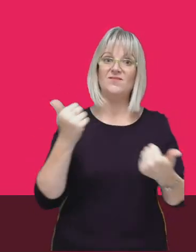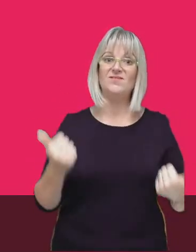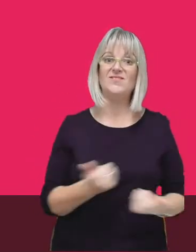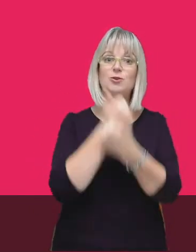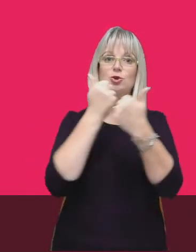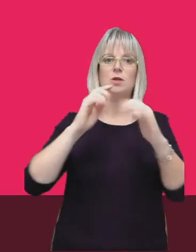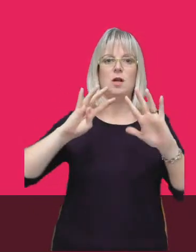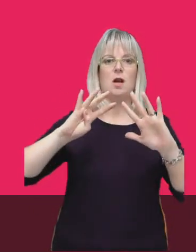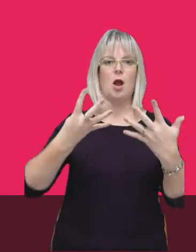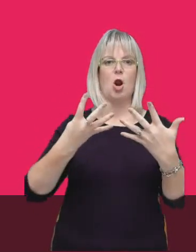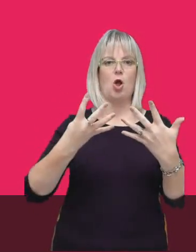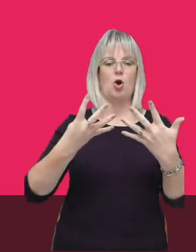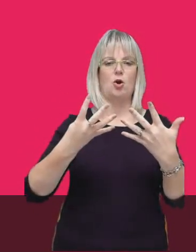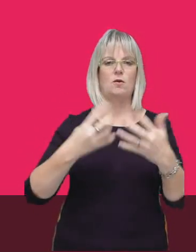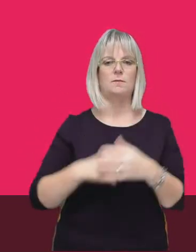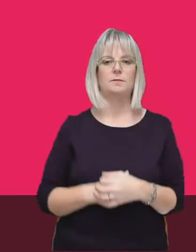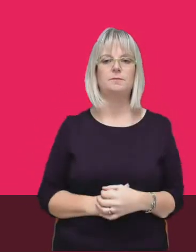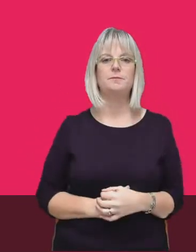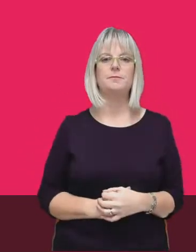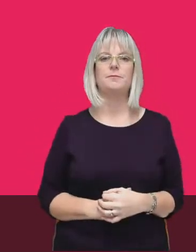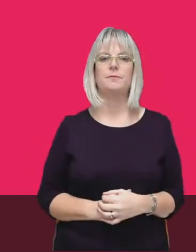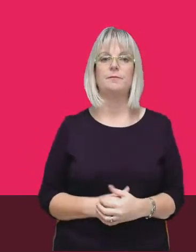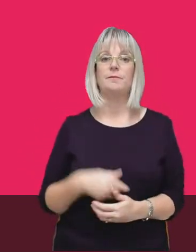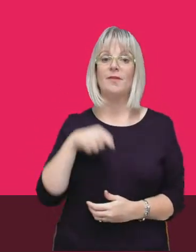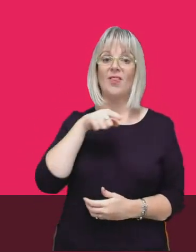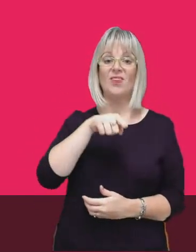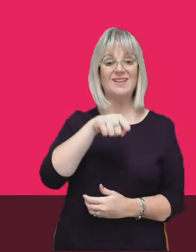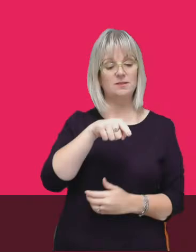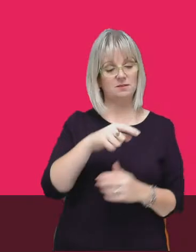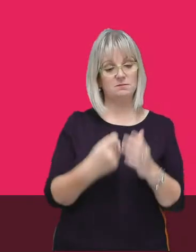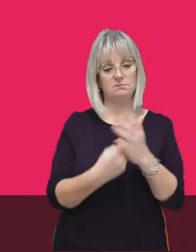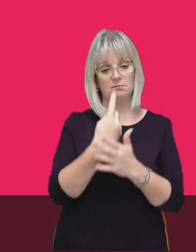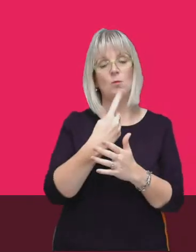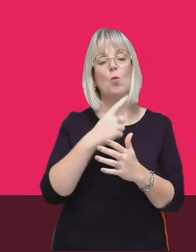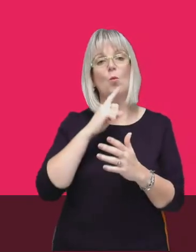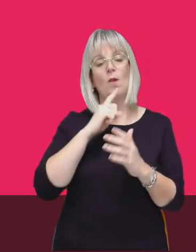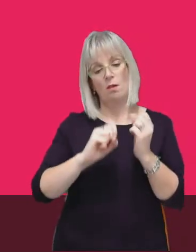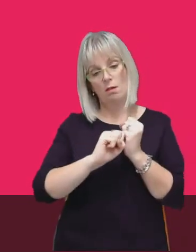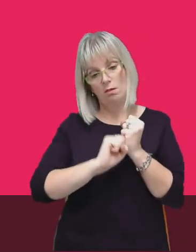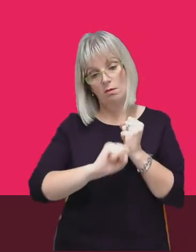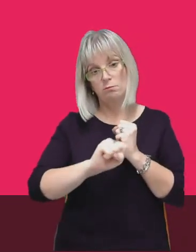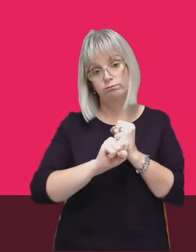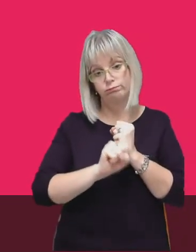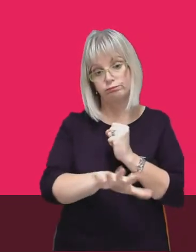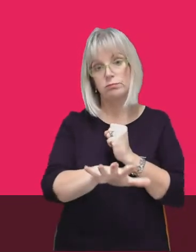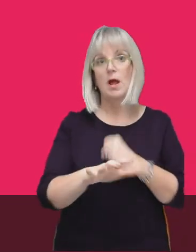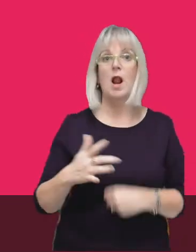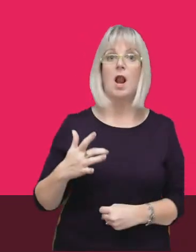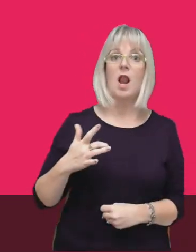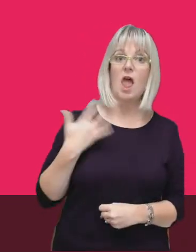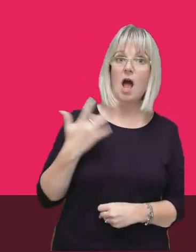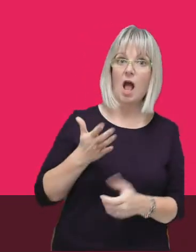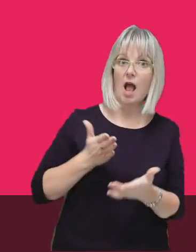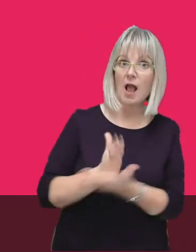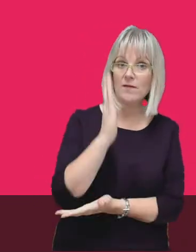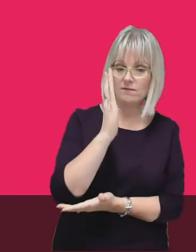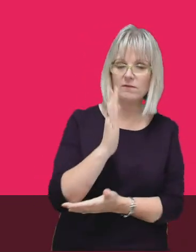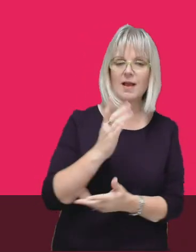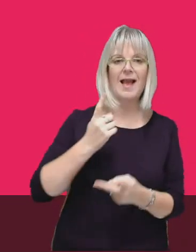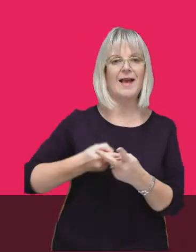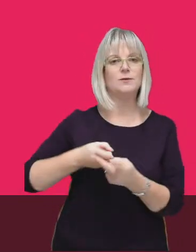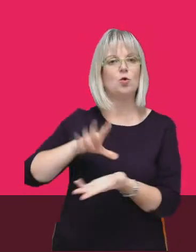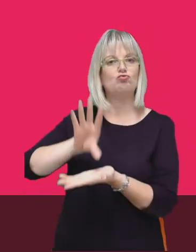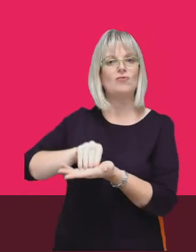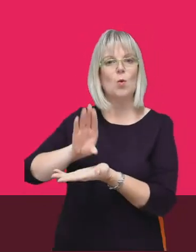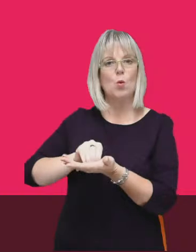This event is being broadcast live and recorded. For those with hearing impairments, there will be live subtitles throughout the event,